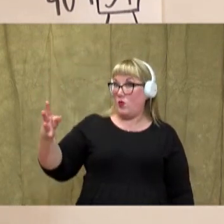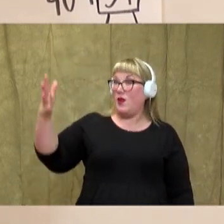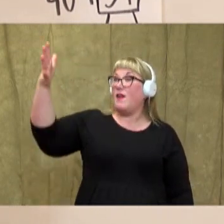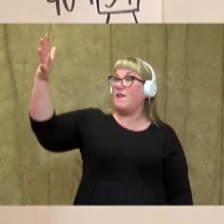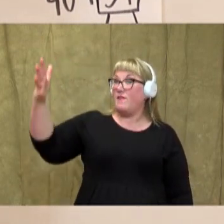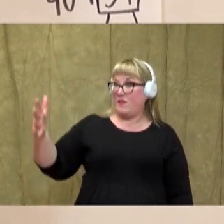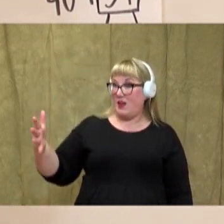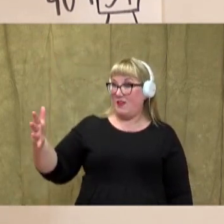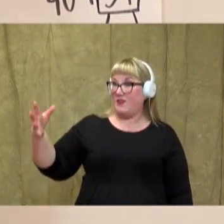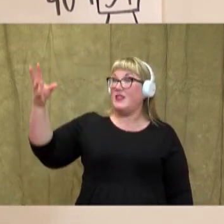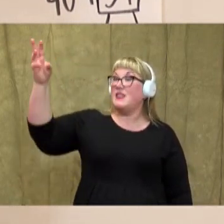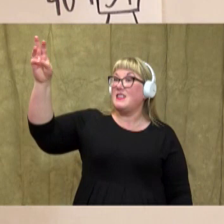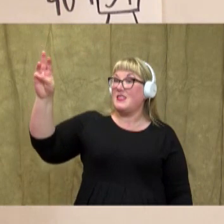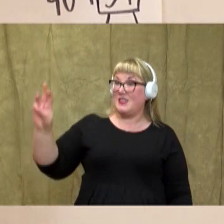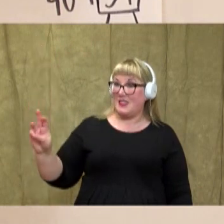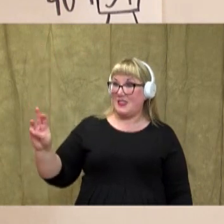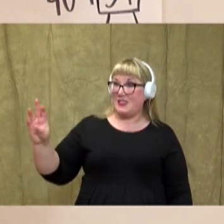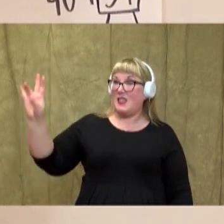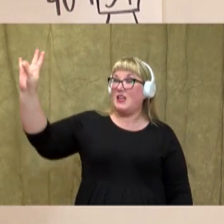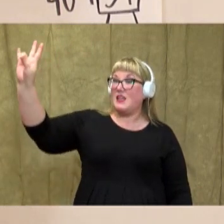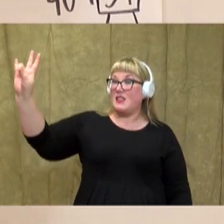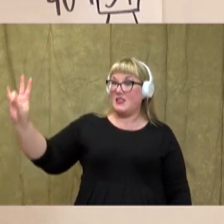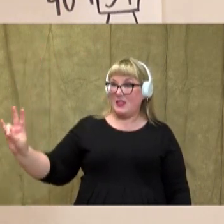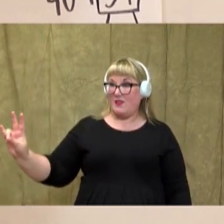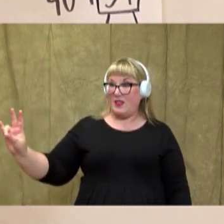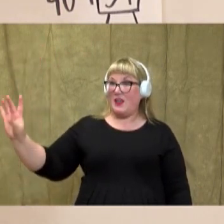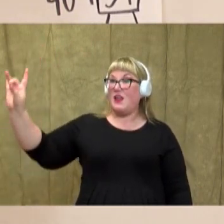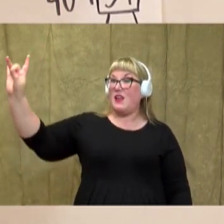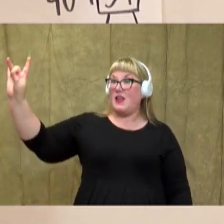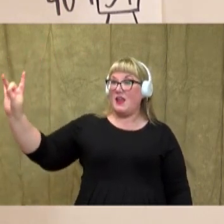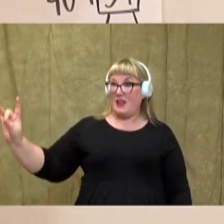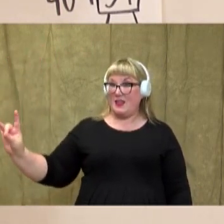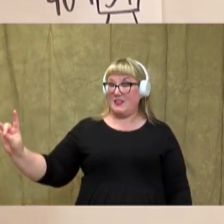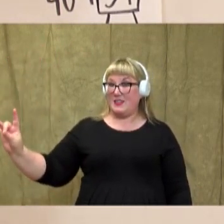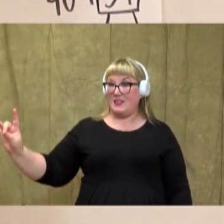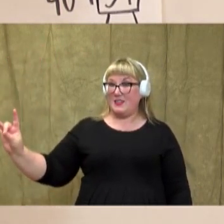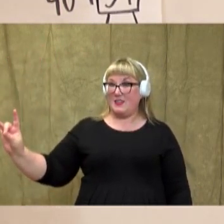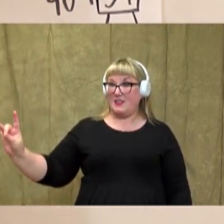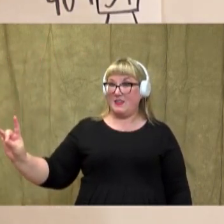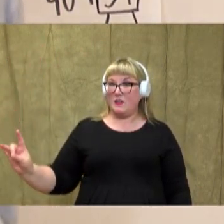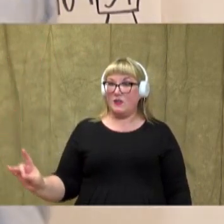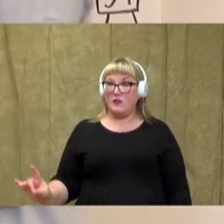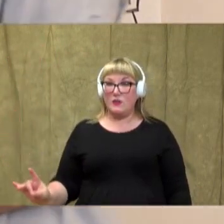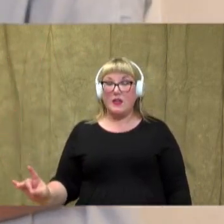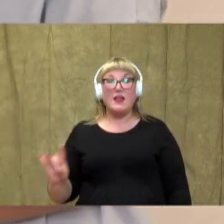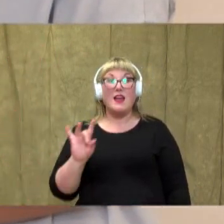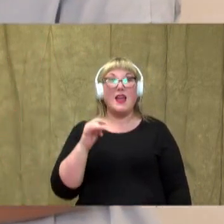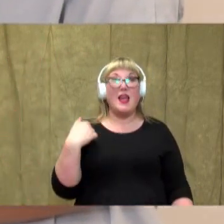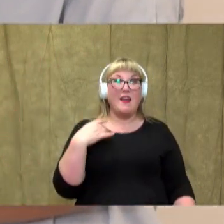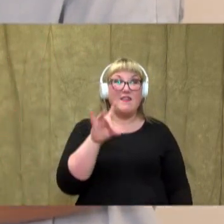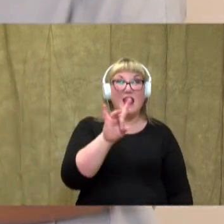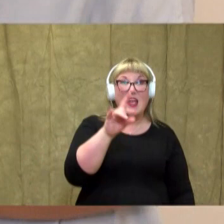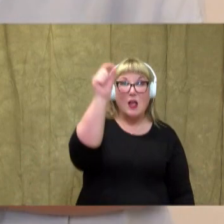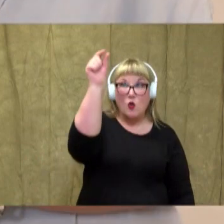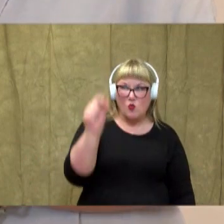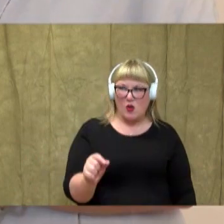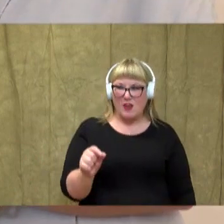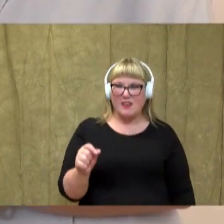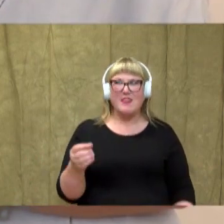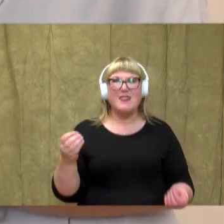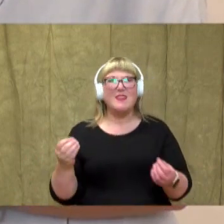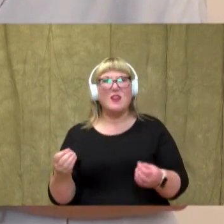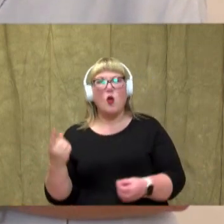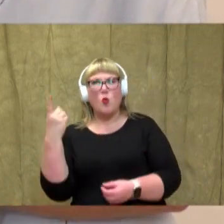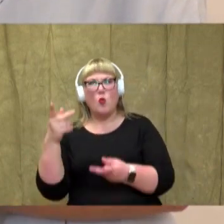4, 5, 6, 7, 8. We have 8 rods, but look at the